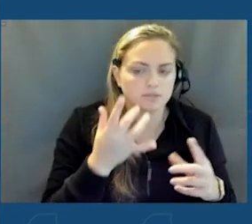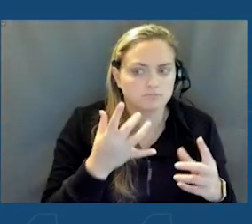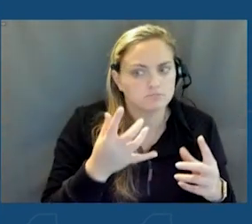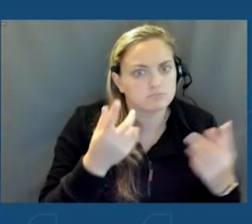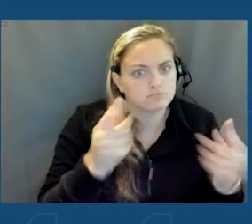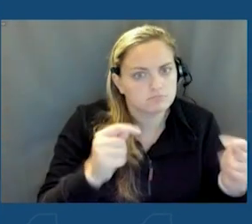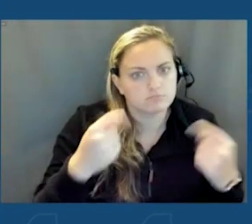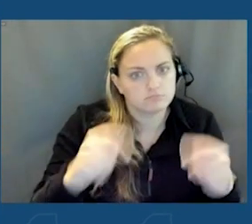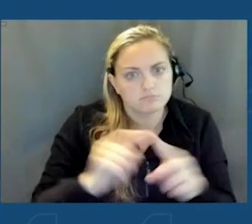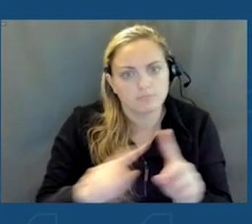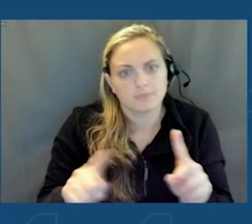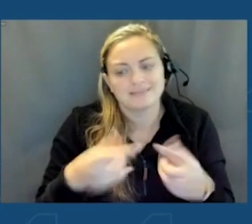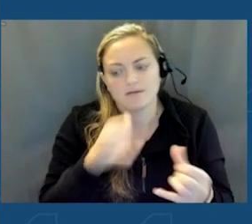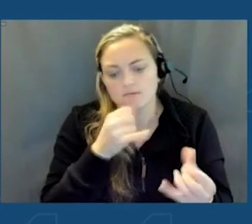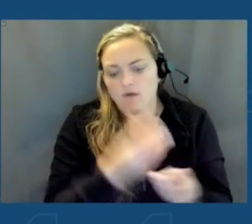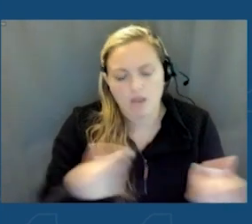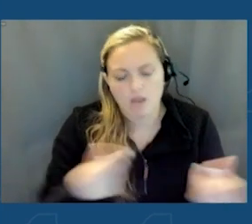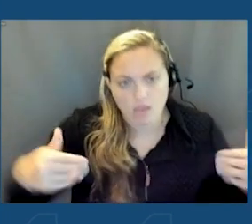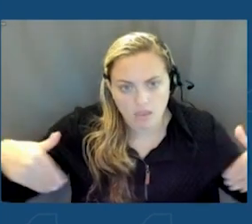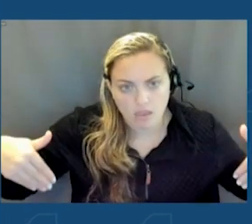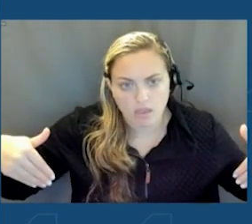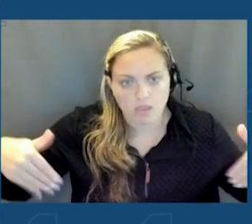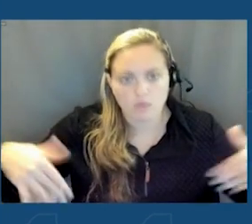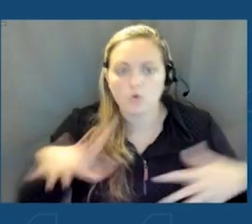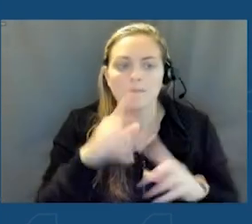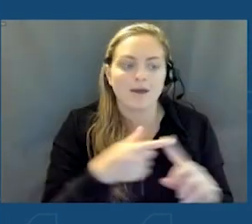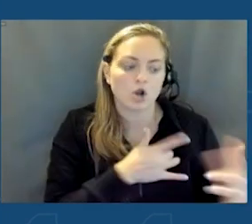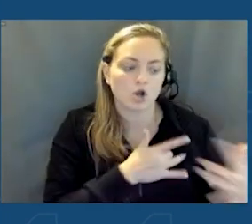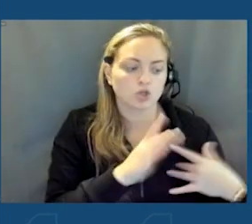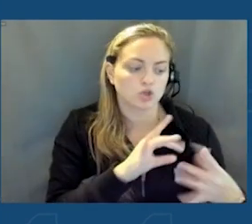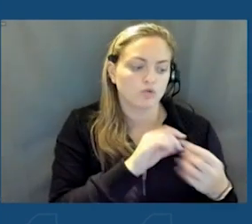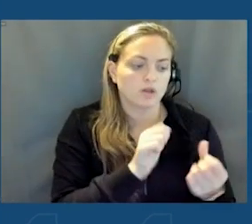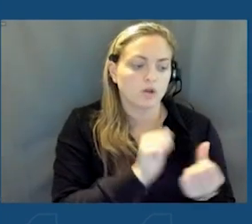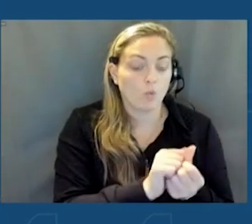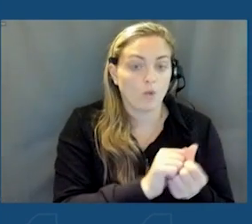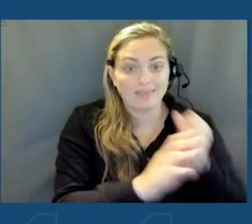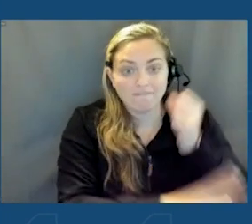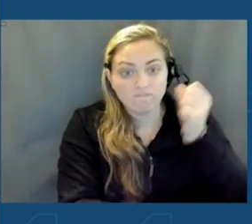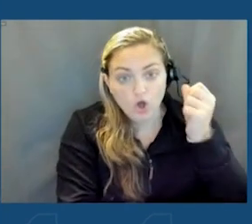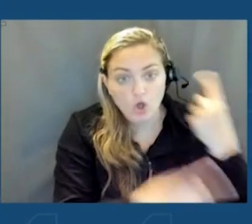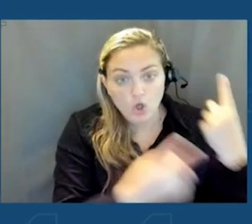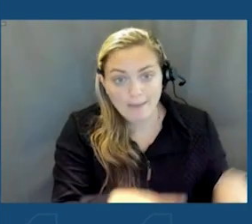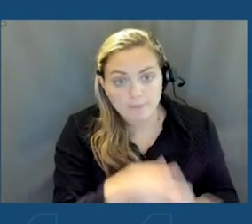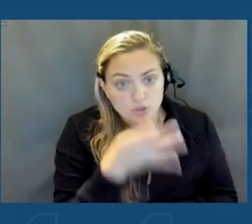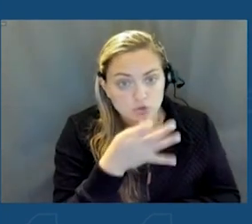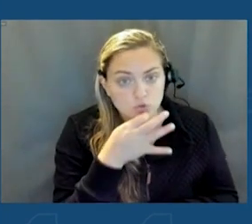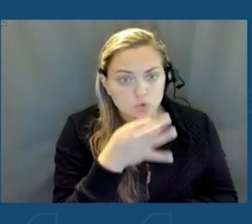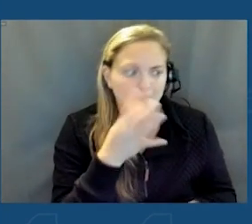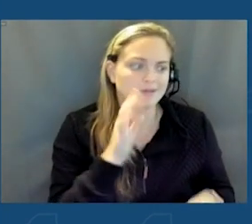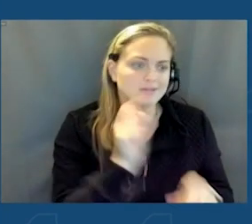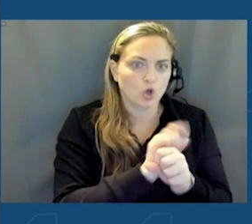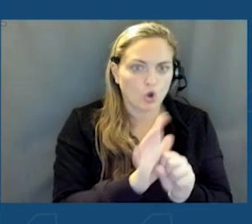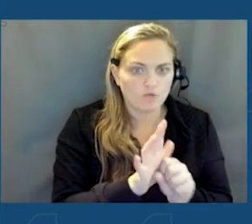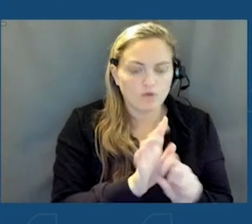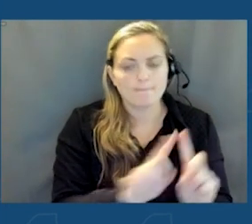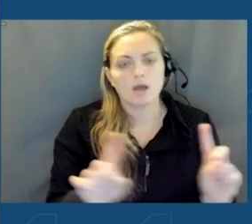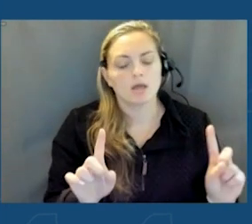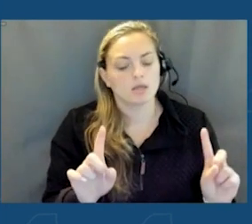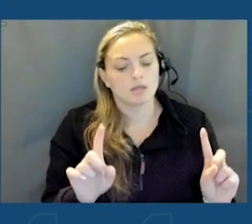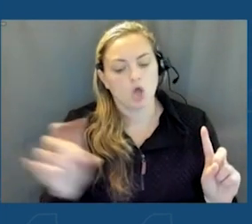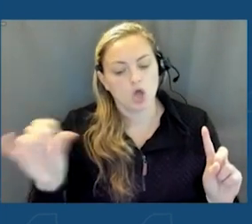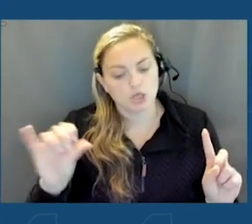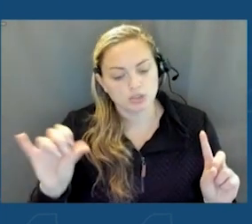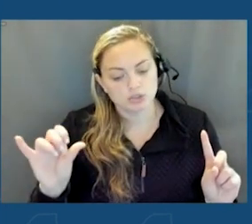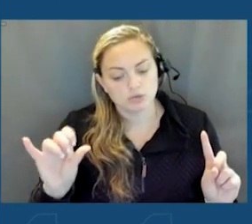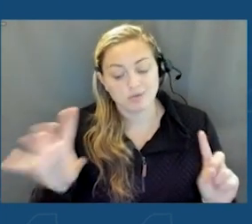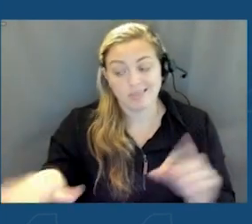We just did press on that last week, talking about our concern about this fall again. We're always staying on top of COVID. But also, during